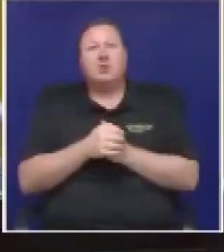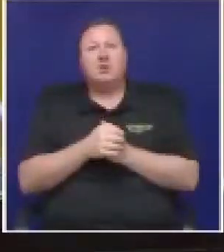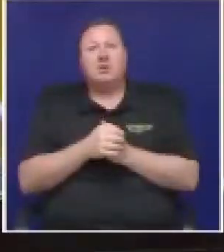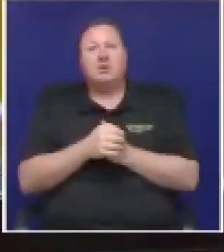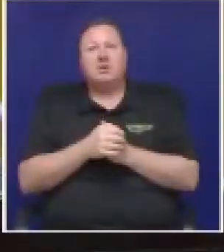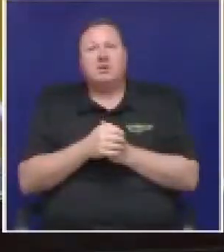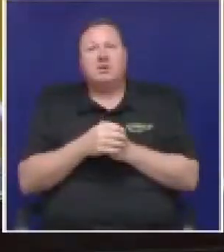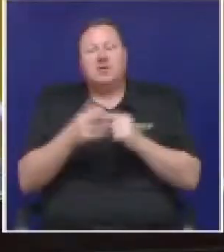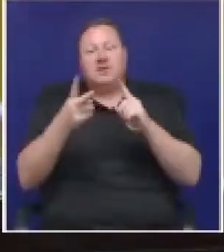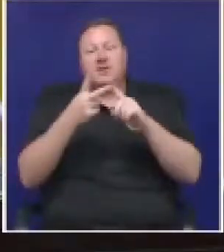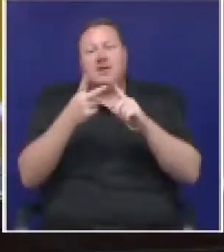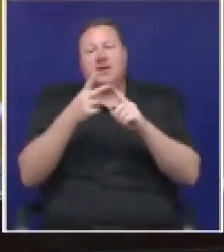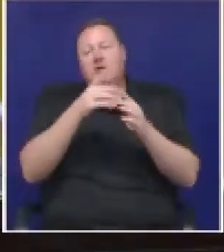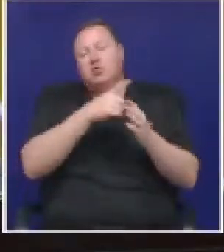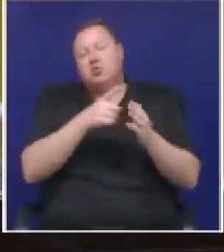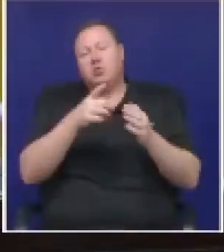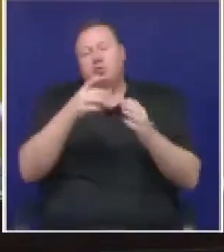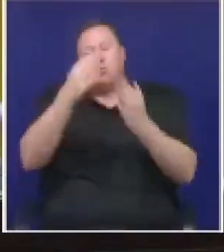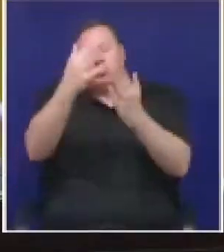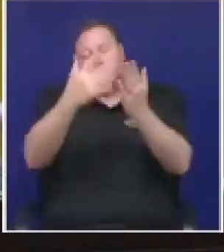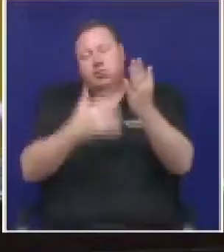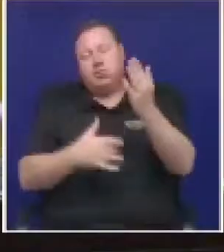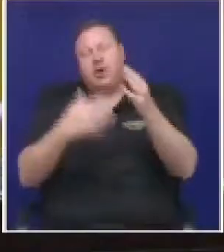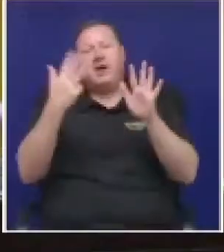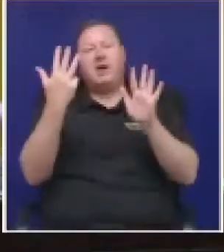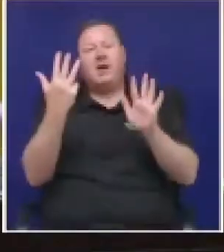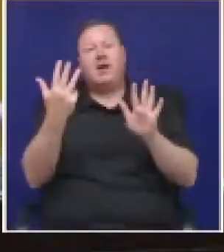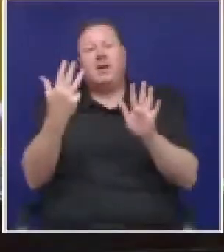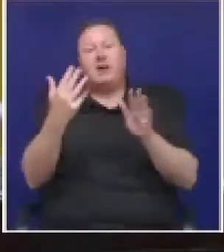the 2nd to the 9th orders after this